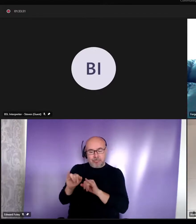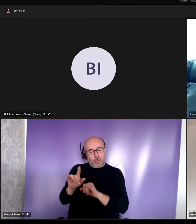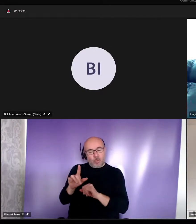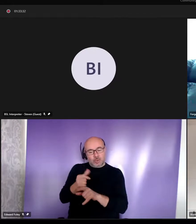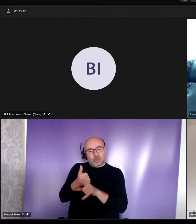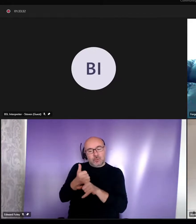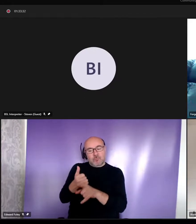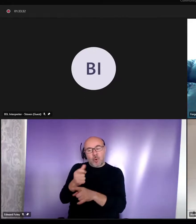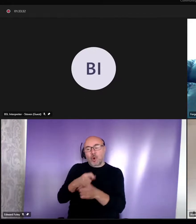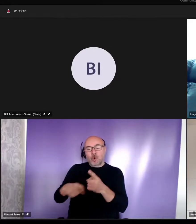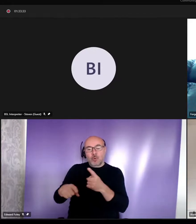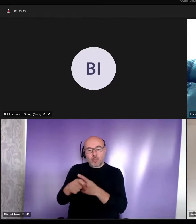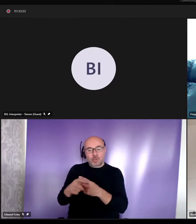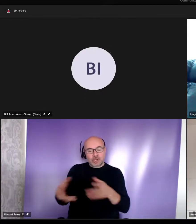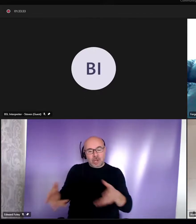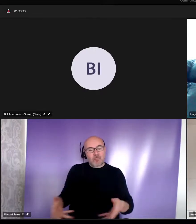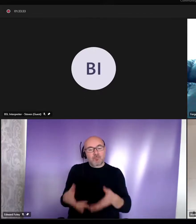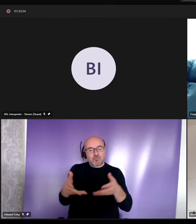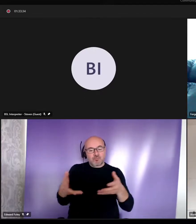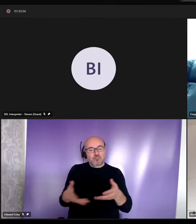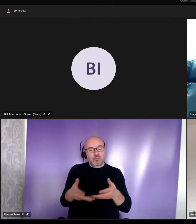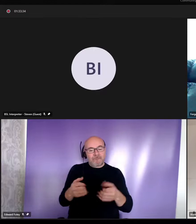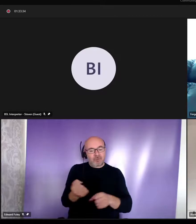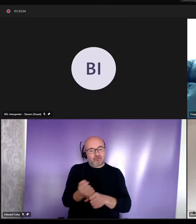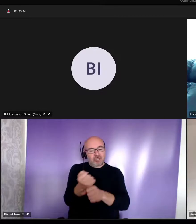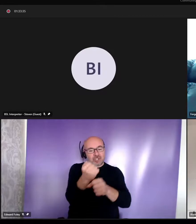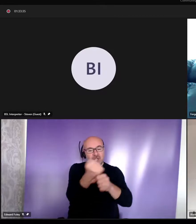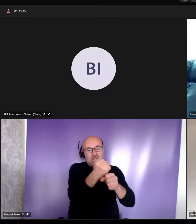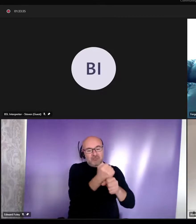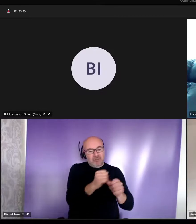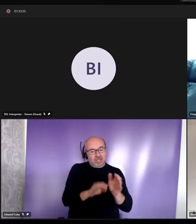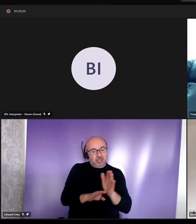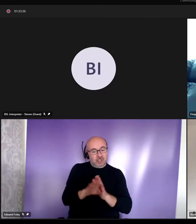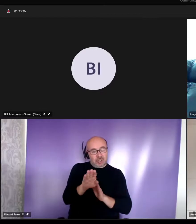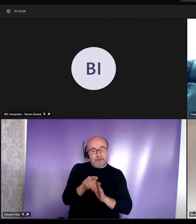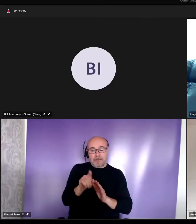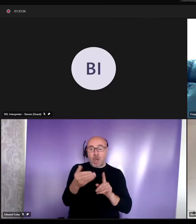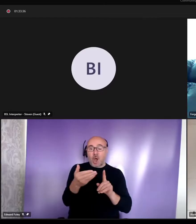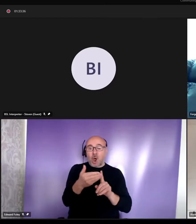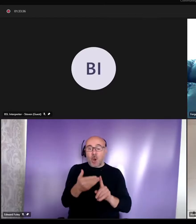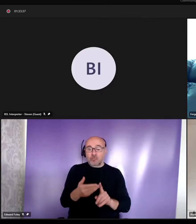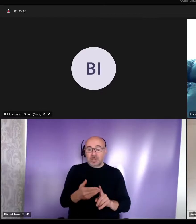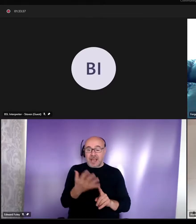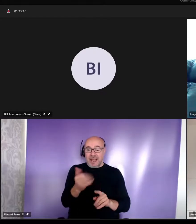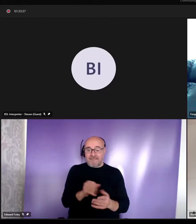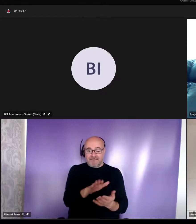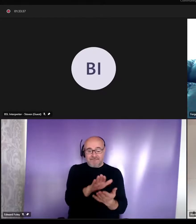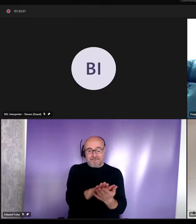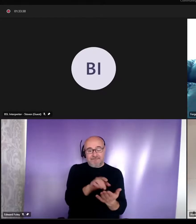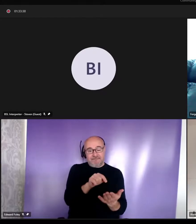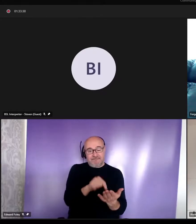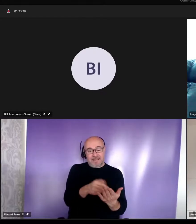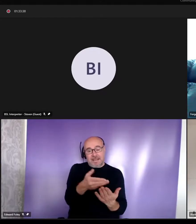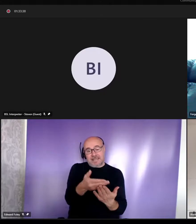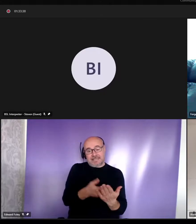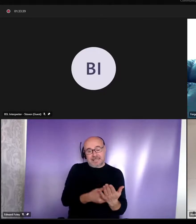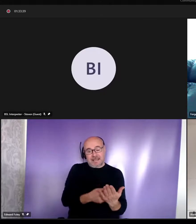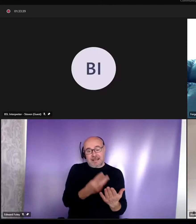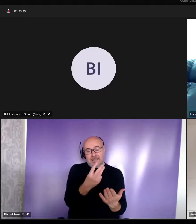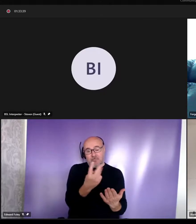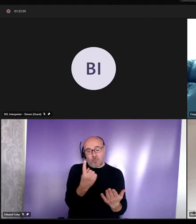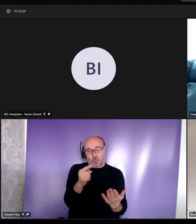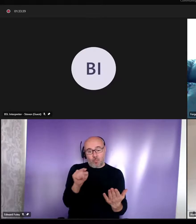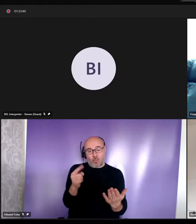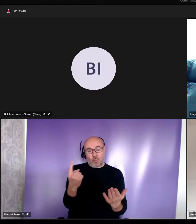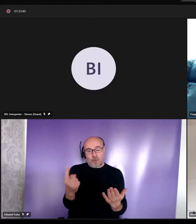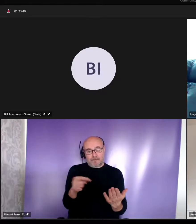physical regeneration. And a full list of the objectives are set out in section 3.1 of your report. Members,